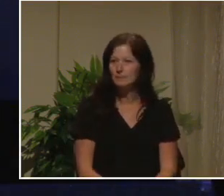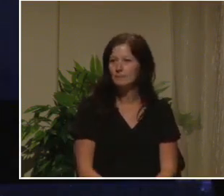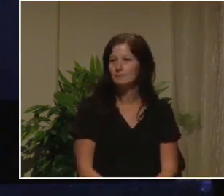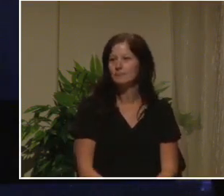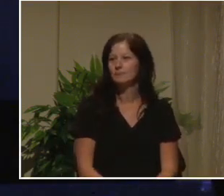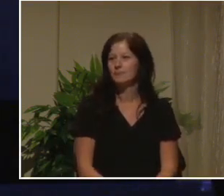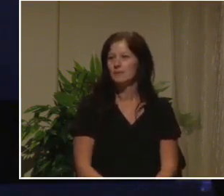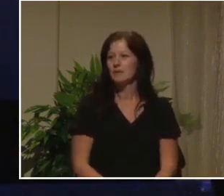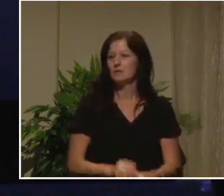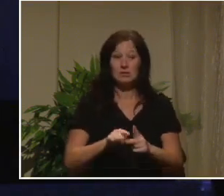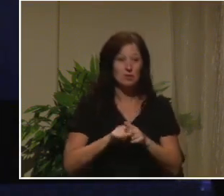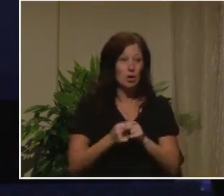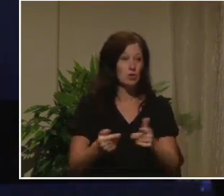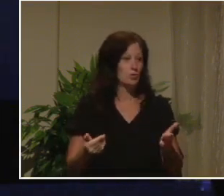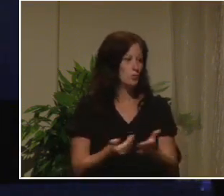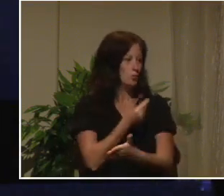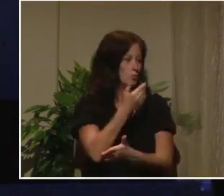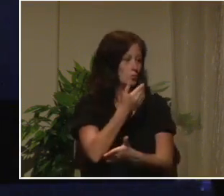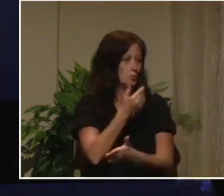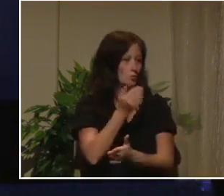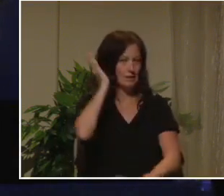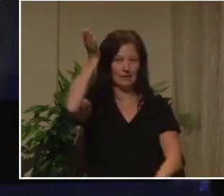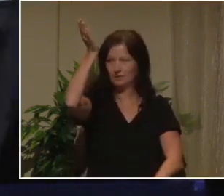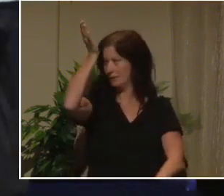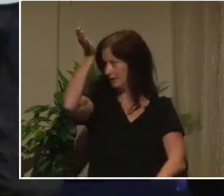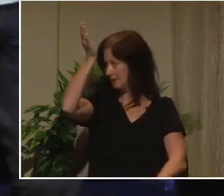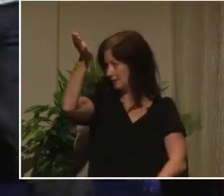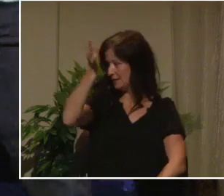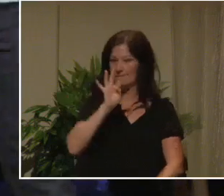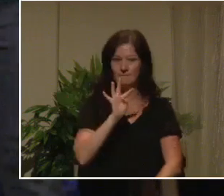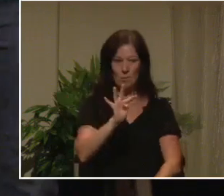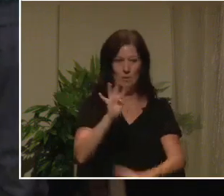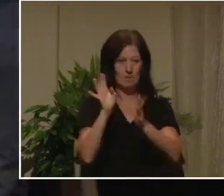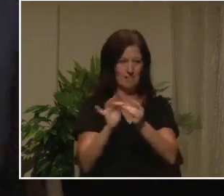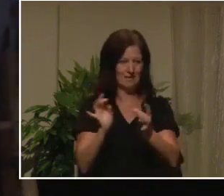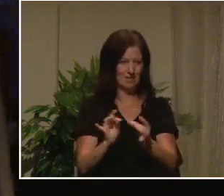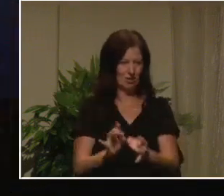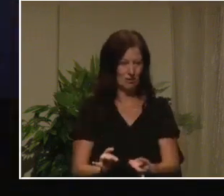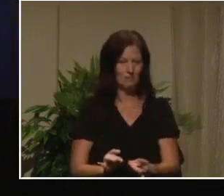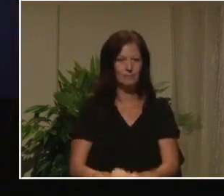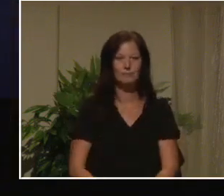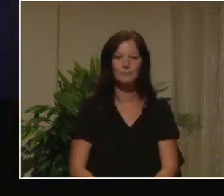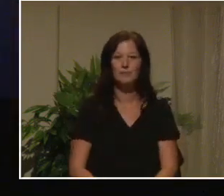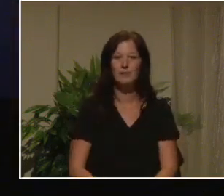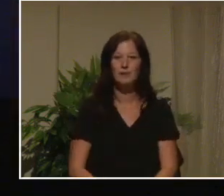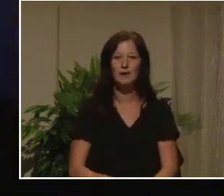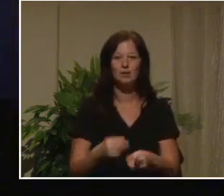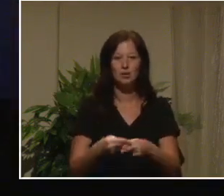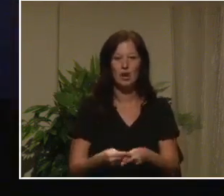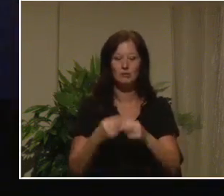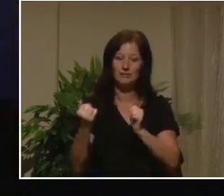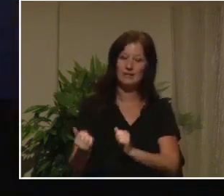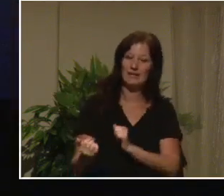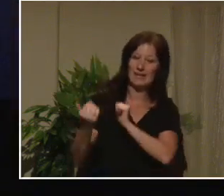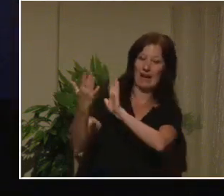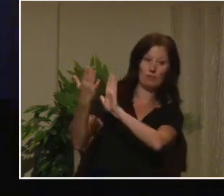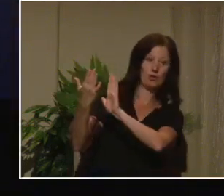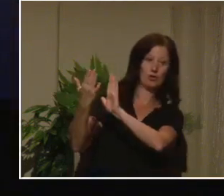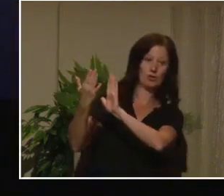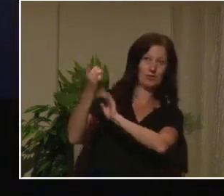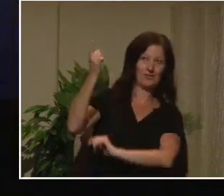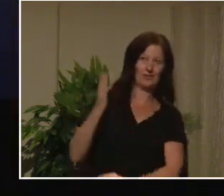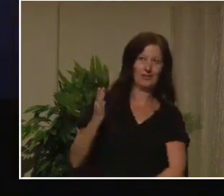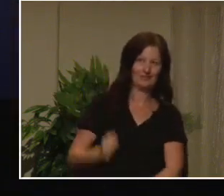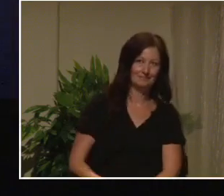series. It's just four messages long, and it's called Encountering God. And